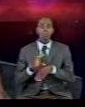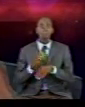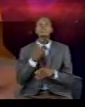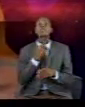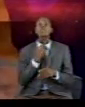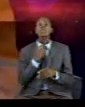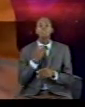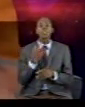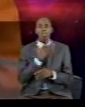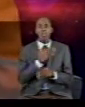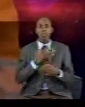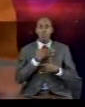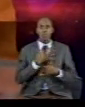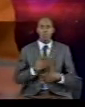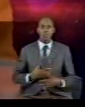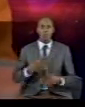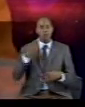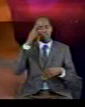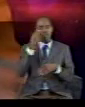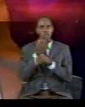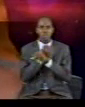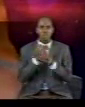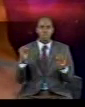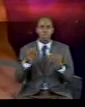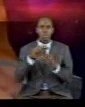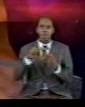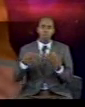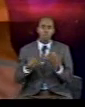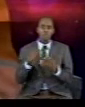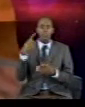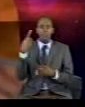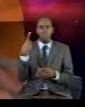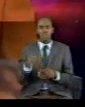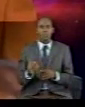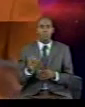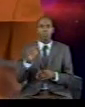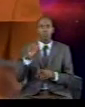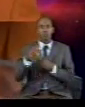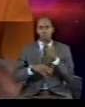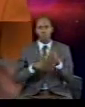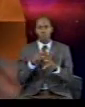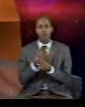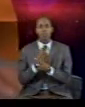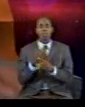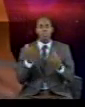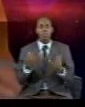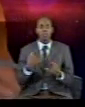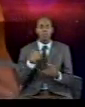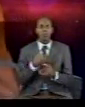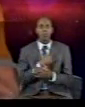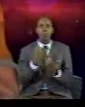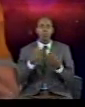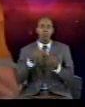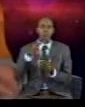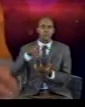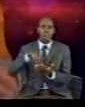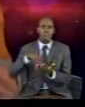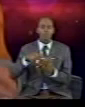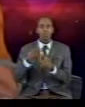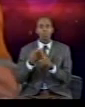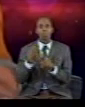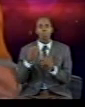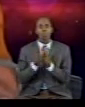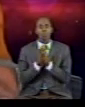the heathens and the nations. And we want to read from the book of Luke